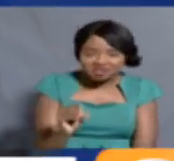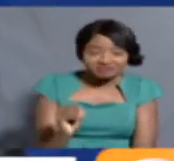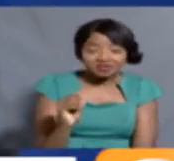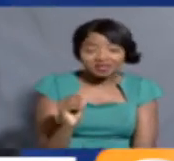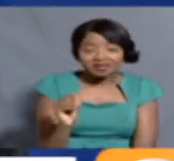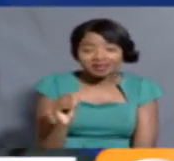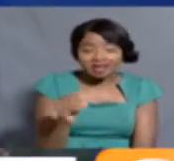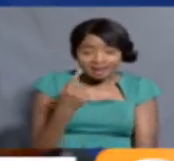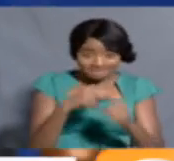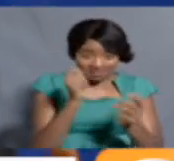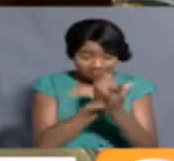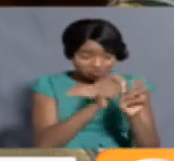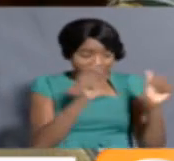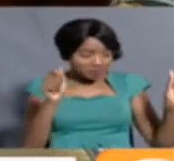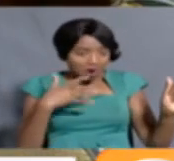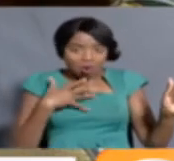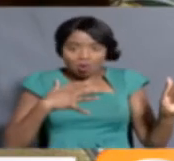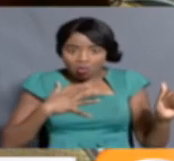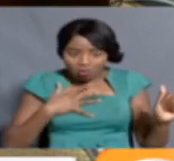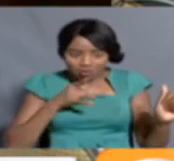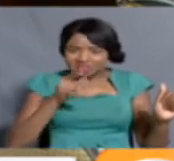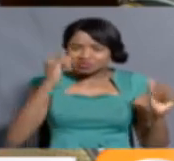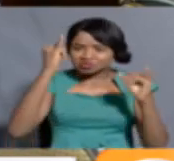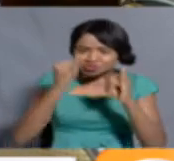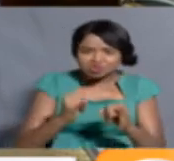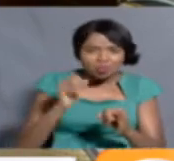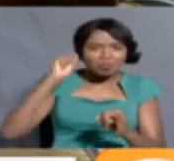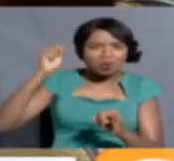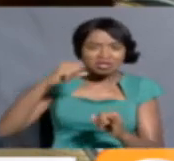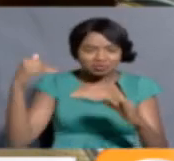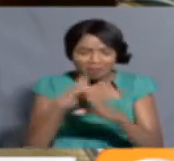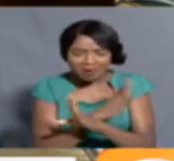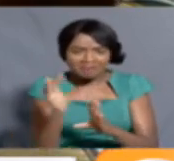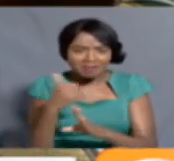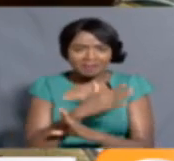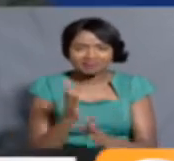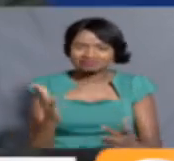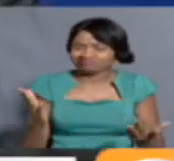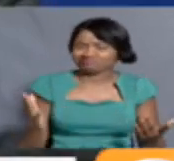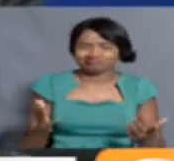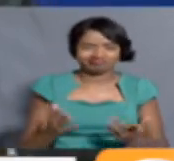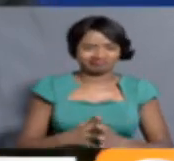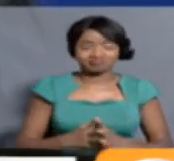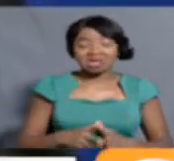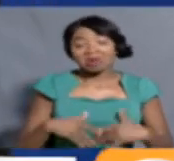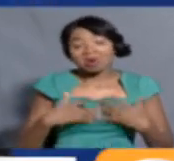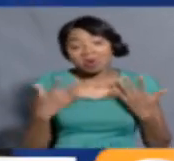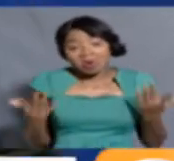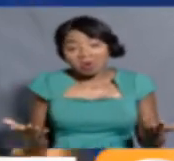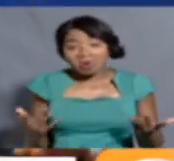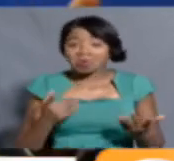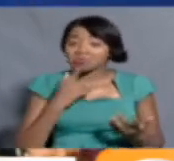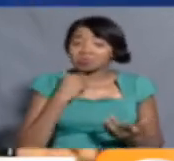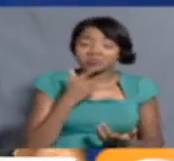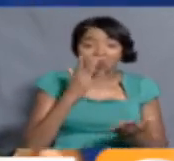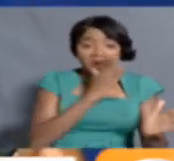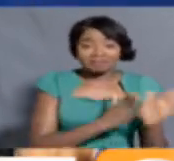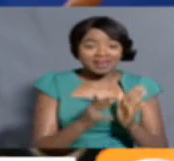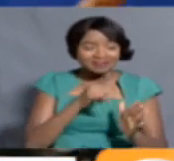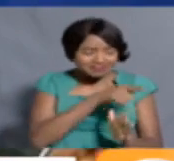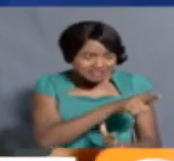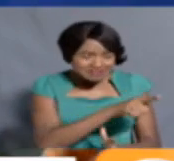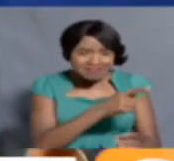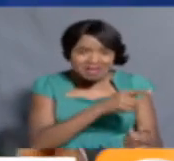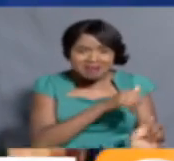But if you read the papers, this is new political machinations. I don't know who is planning. He has never told me he wants